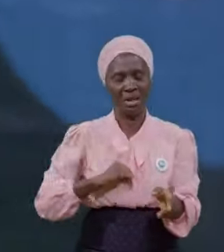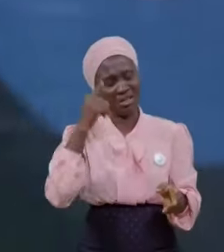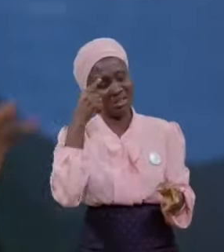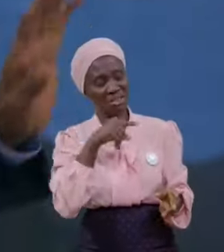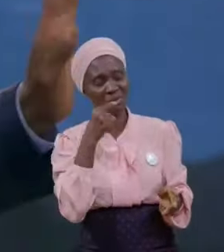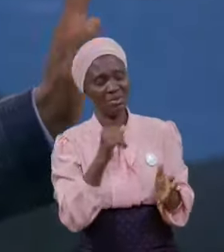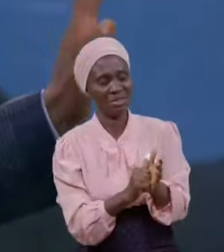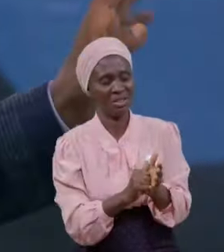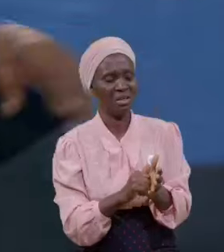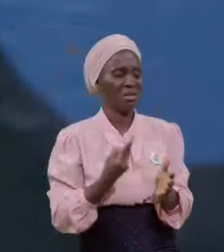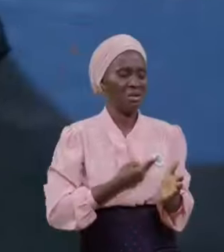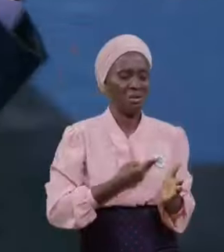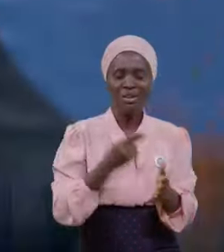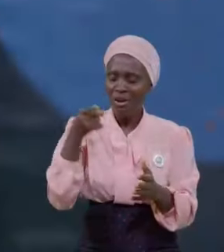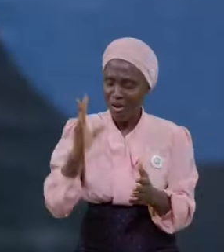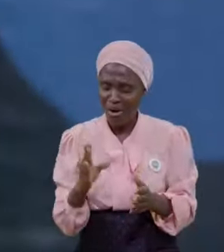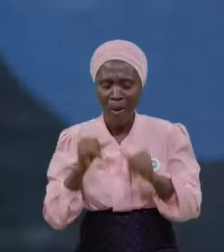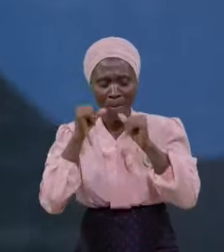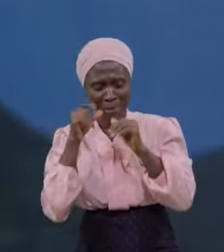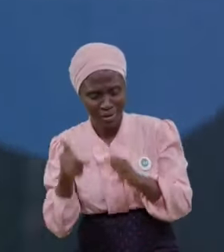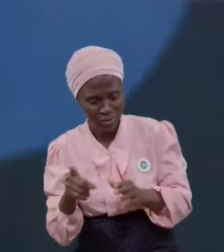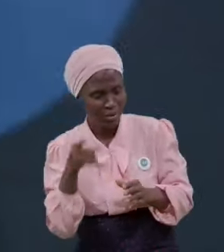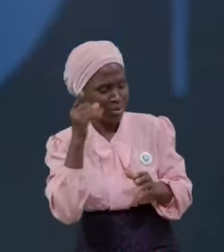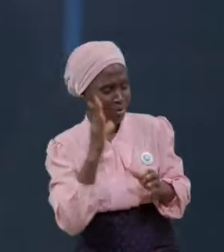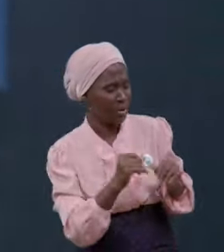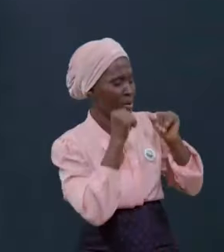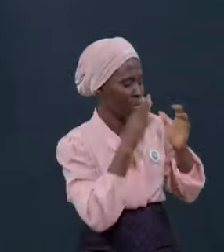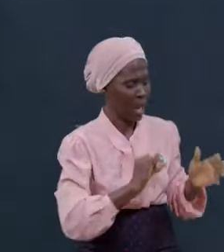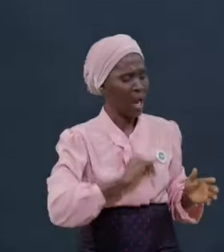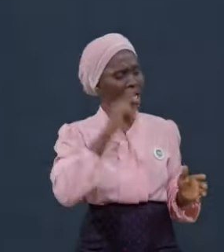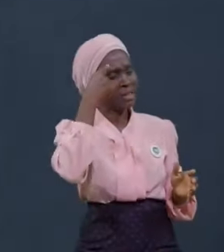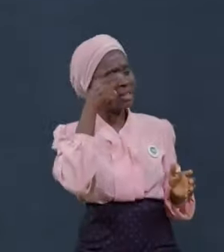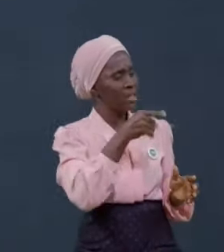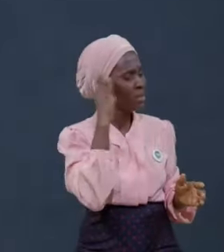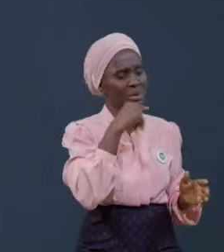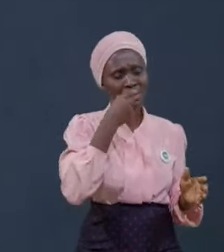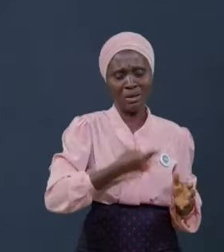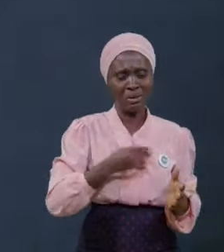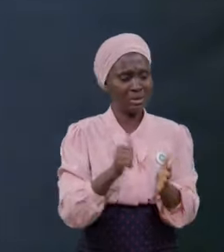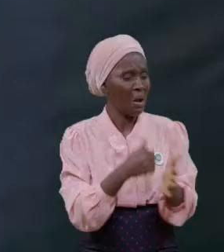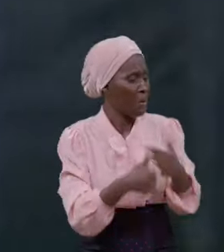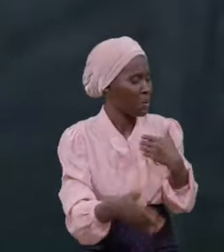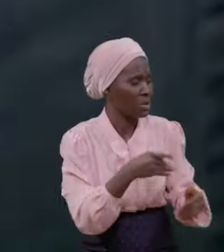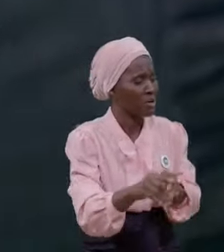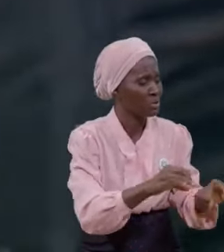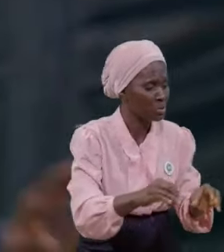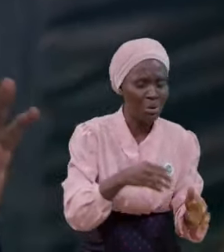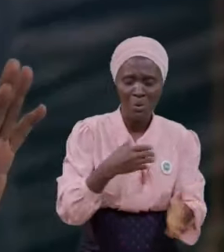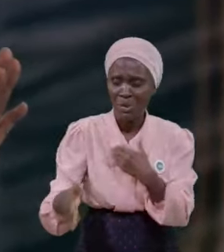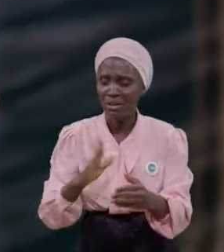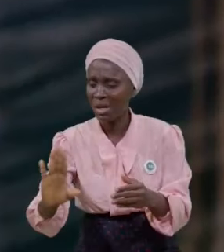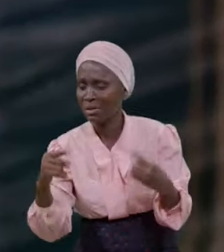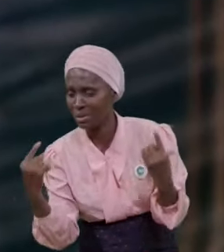say, everybody, no matter what you do, no matter what you're doing, no matter in what pitch you are,